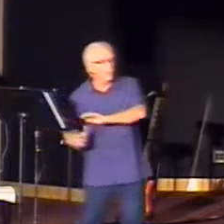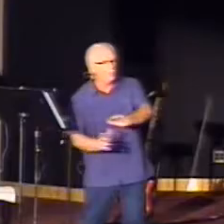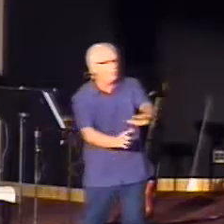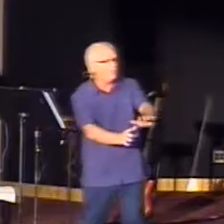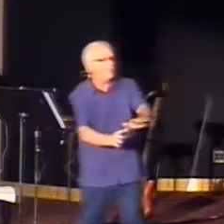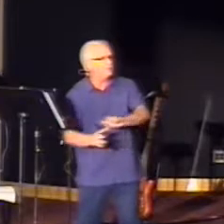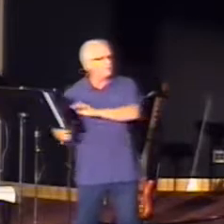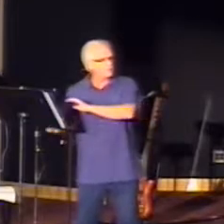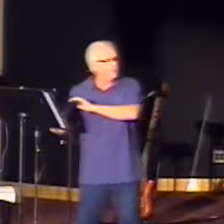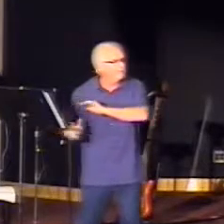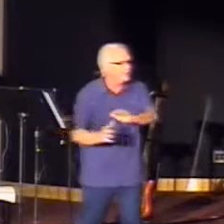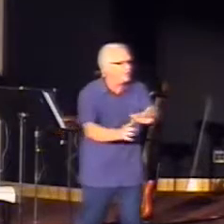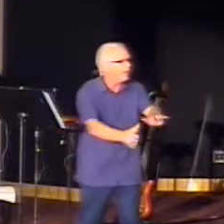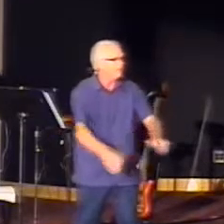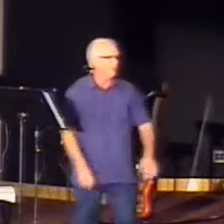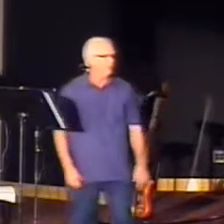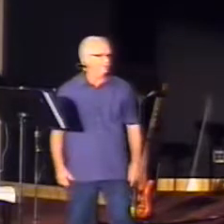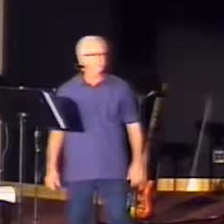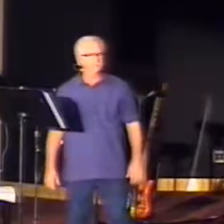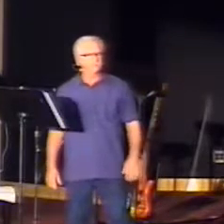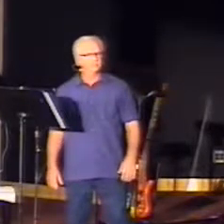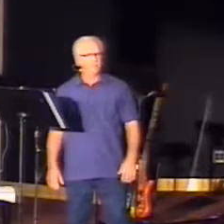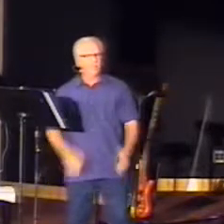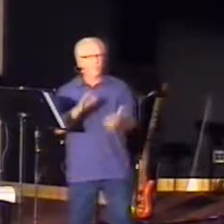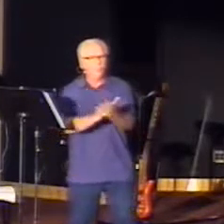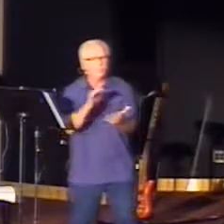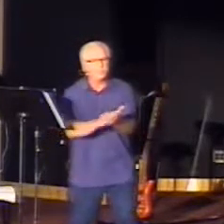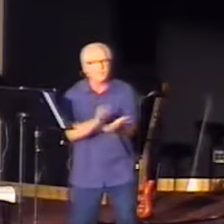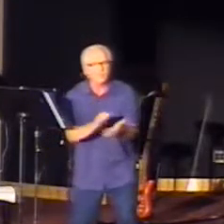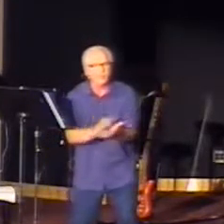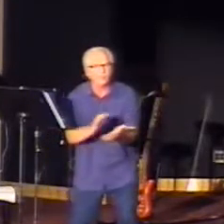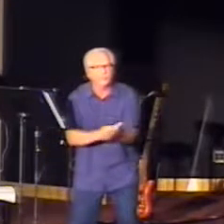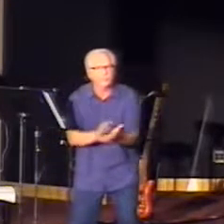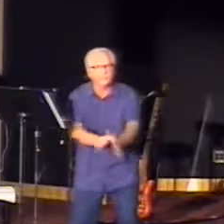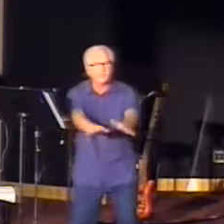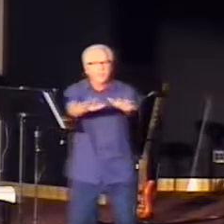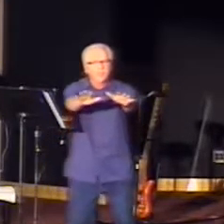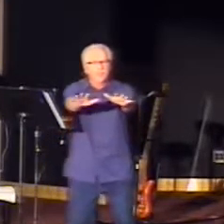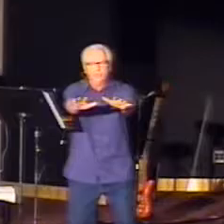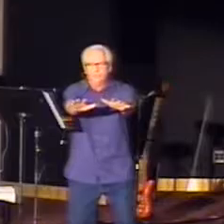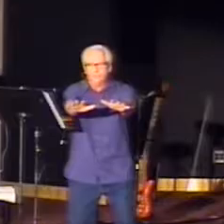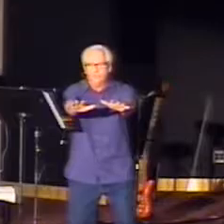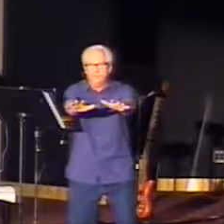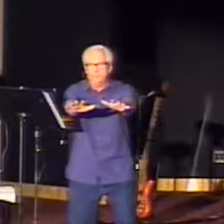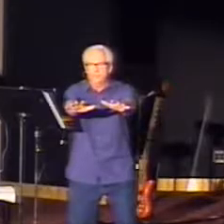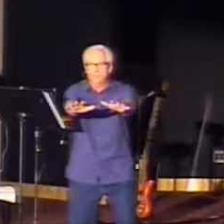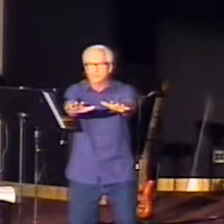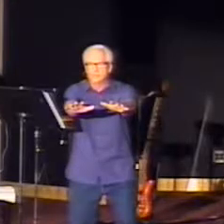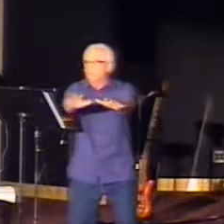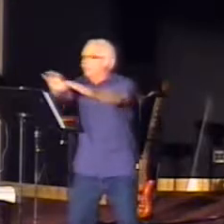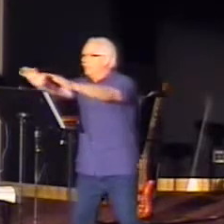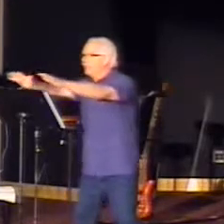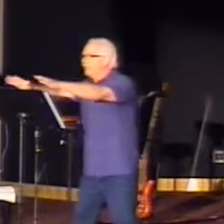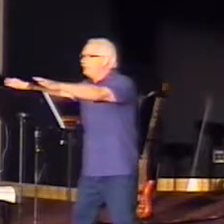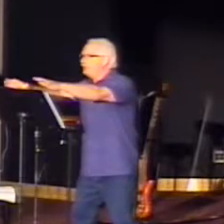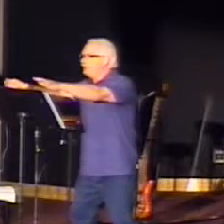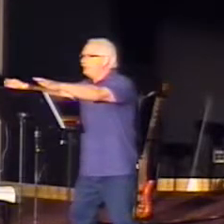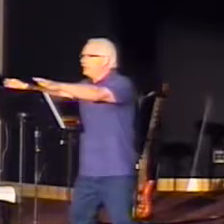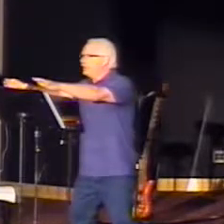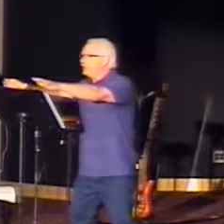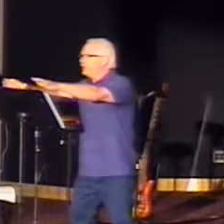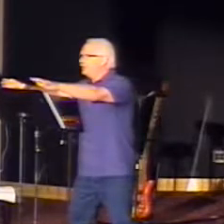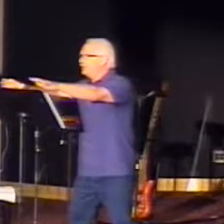so many things, especially technology. And we're missing that moment when Jesus says, are you going to leave too? Are you going to leave